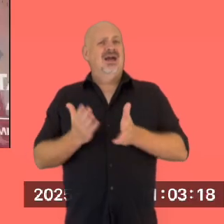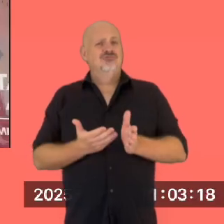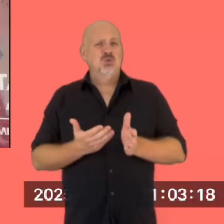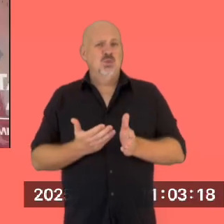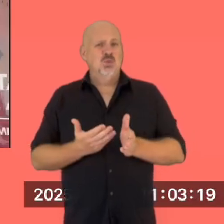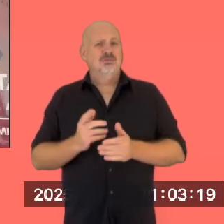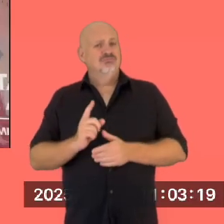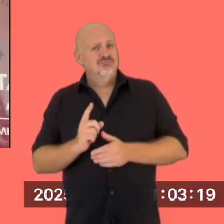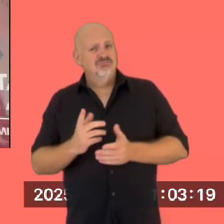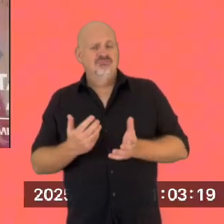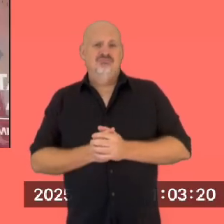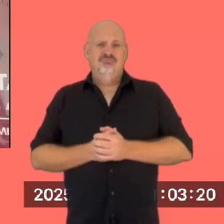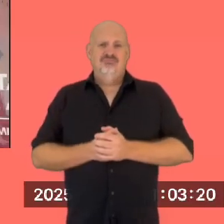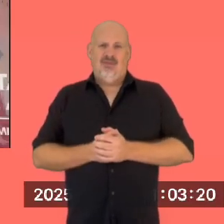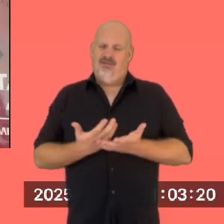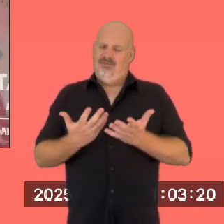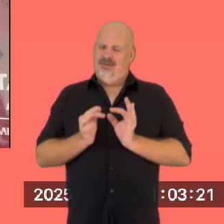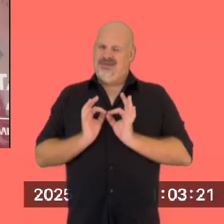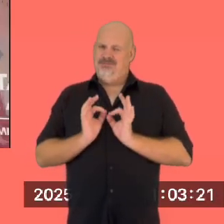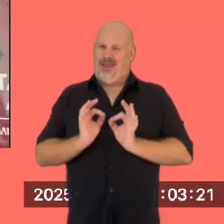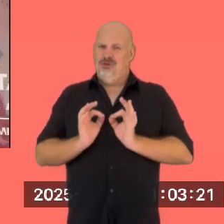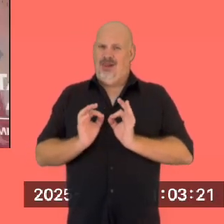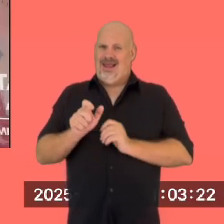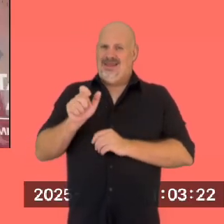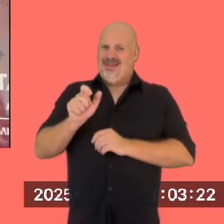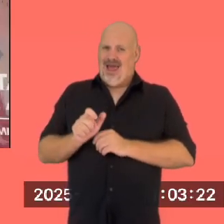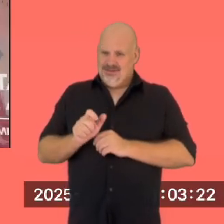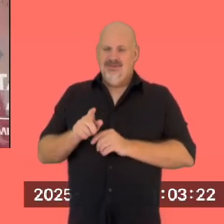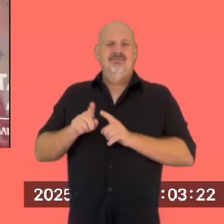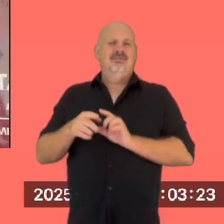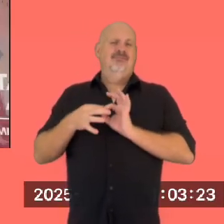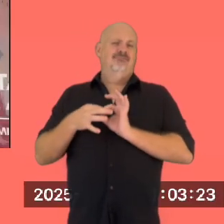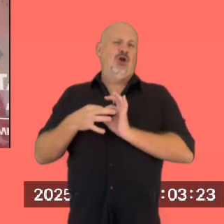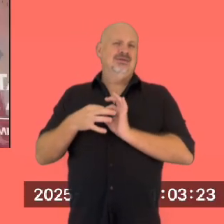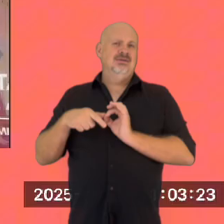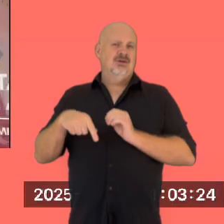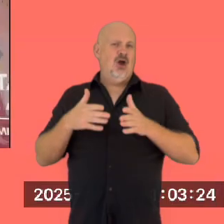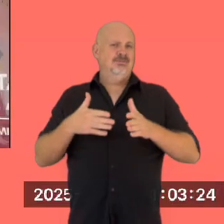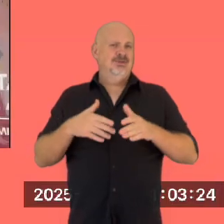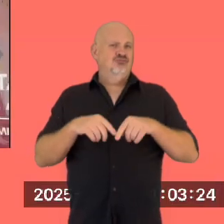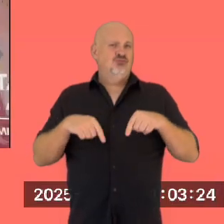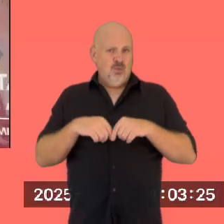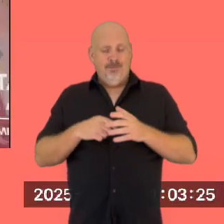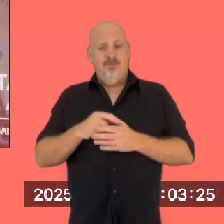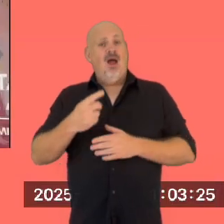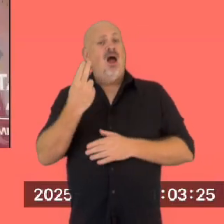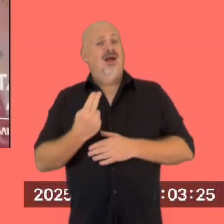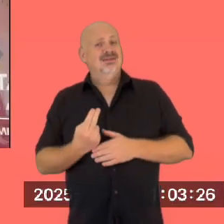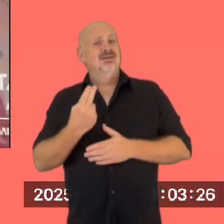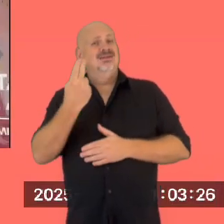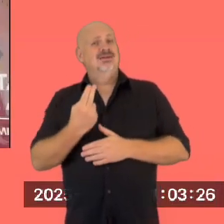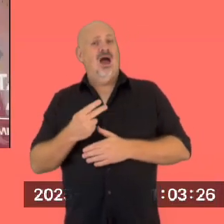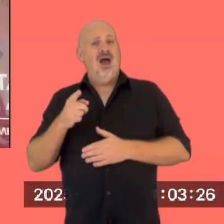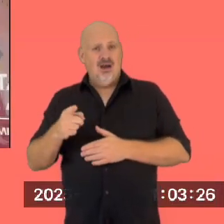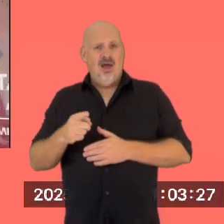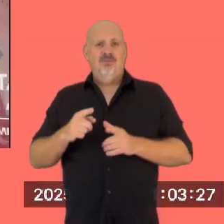And I want us to also introduce our very, very special guest and friend to Hospital Rooms. He is